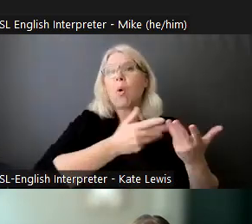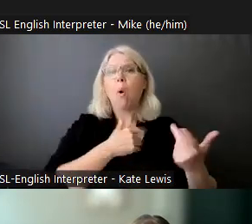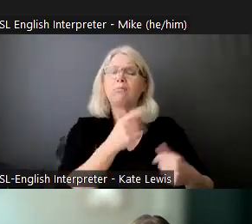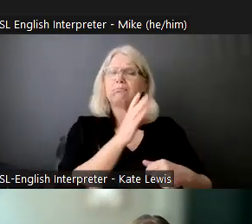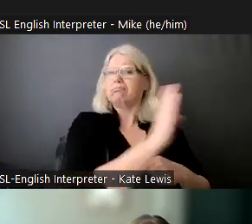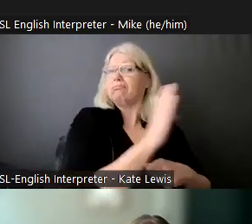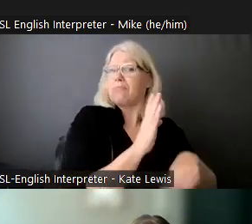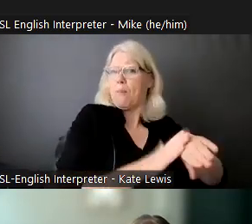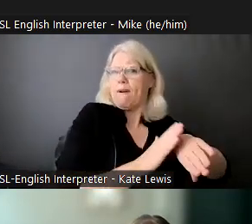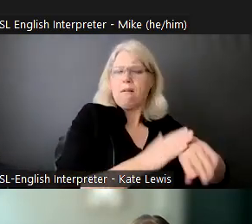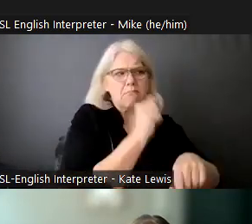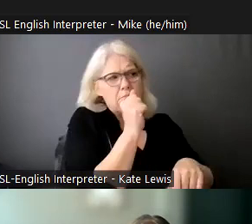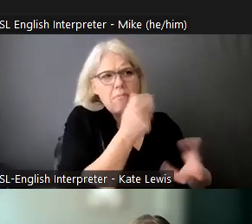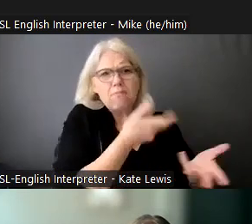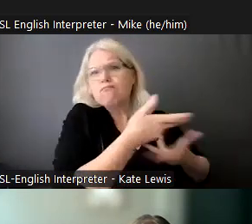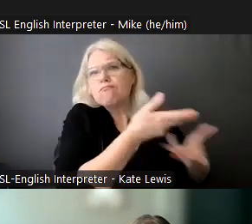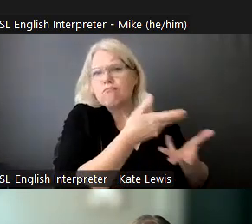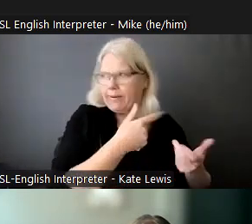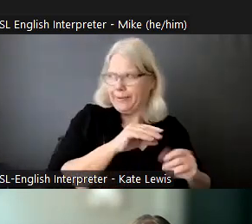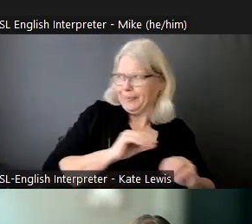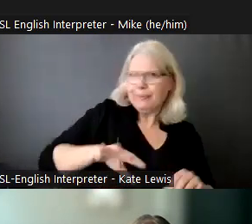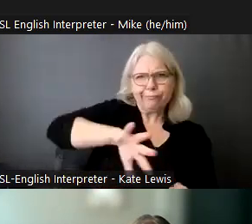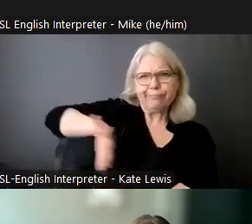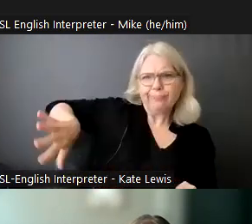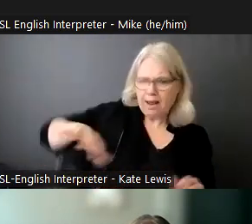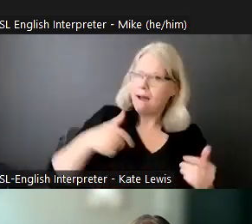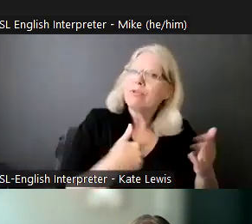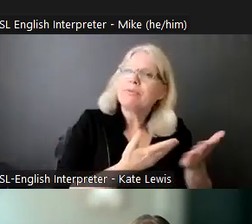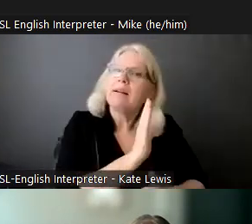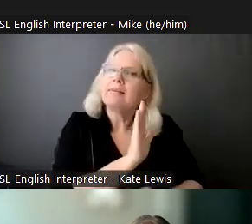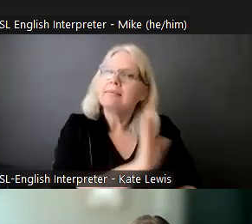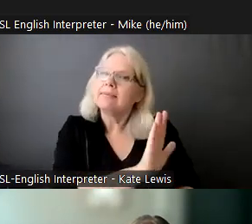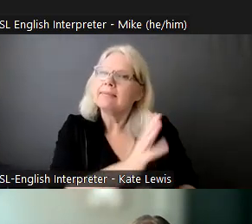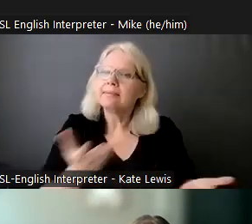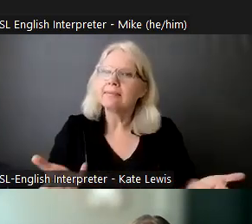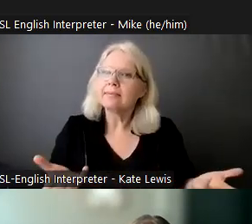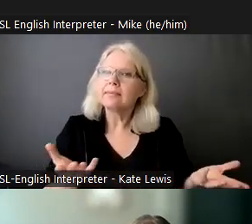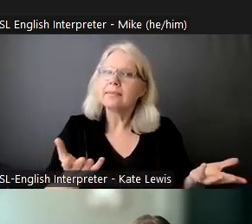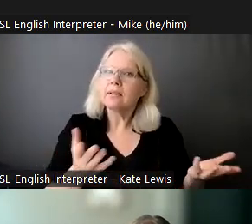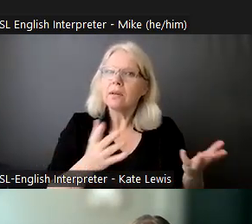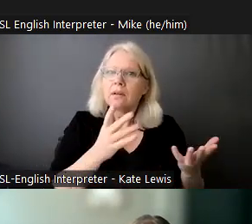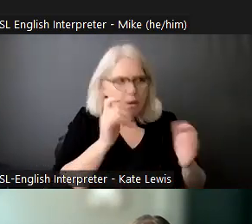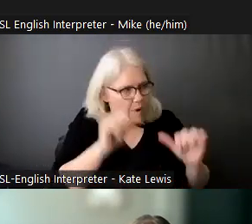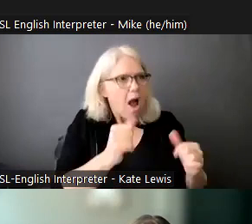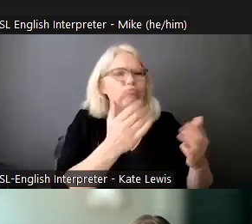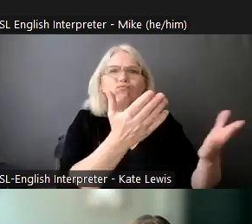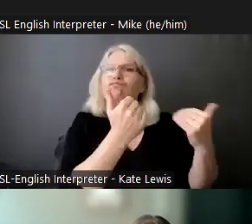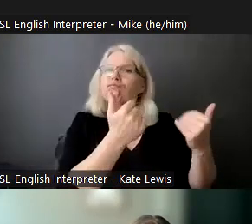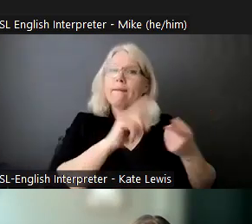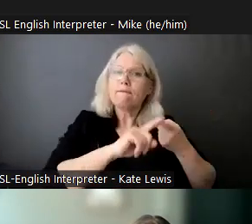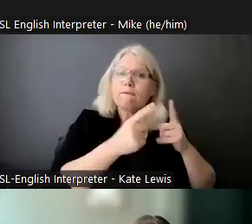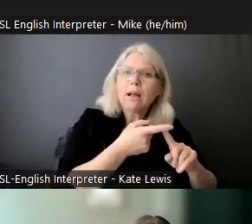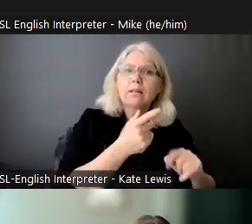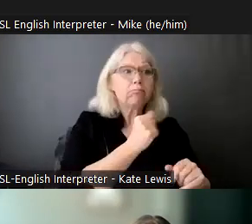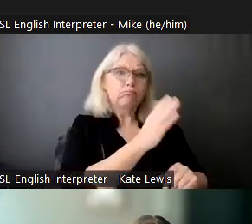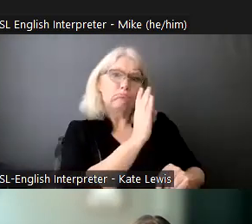any person without interference. So residents have a right to have visitors come see them. They can meet with friends privately, they